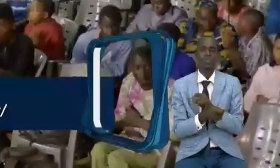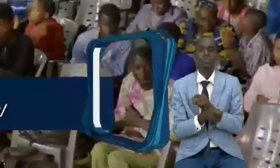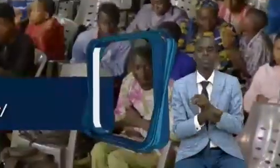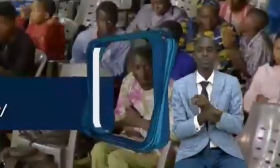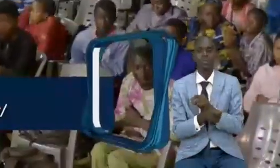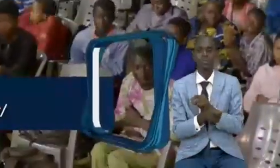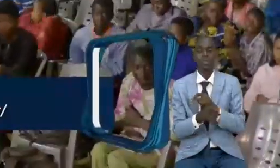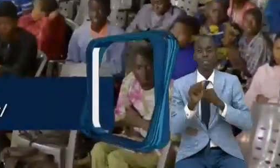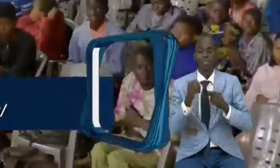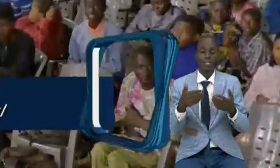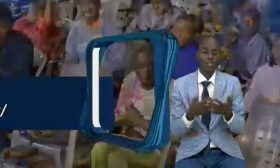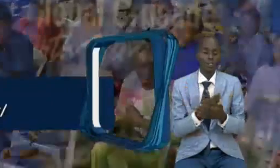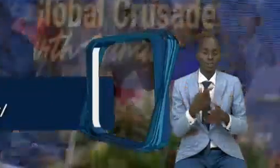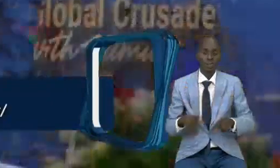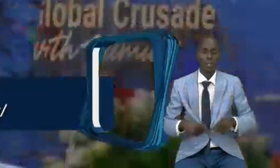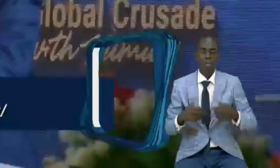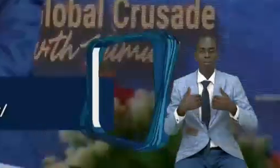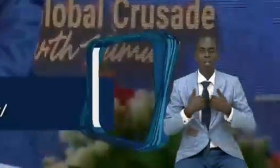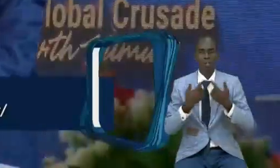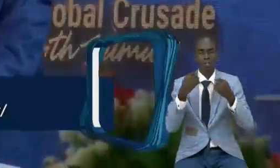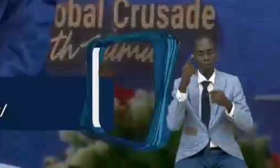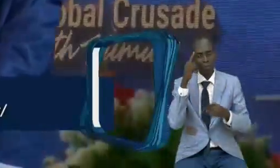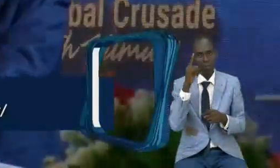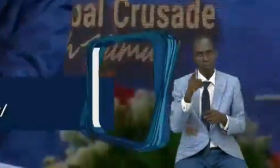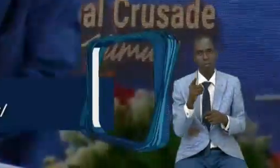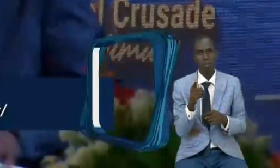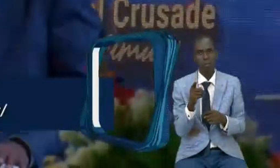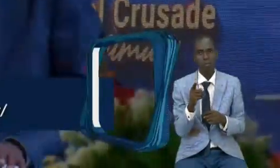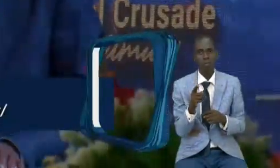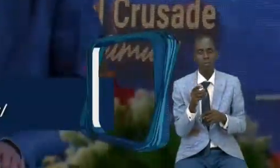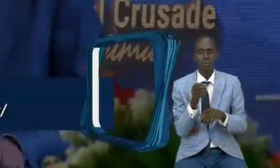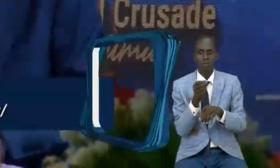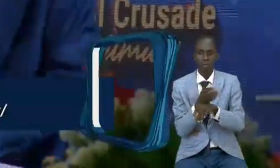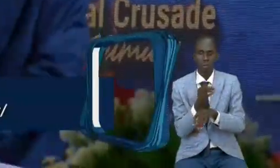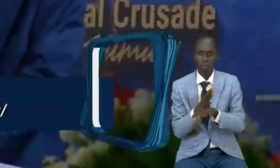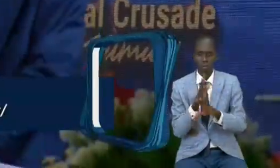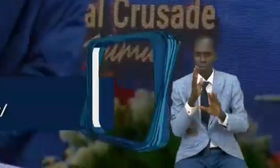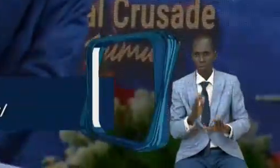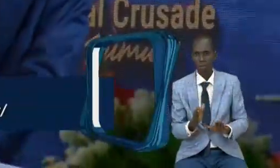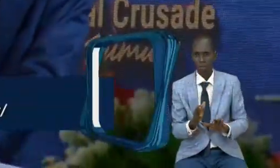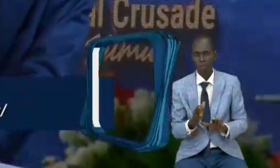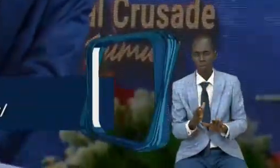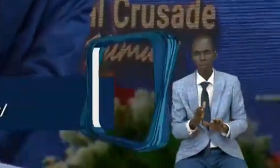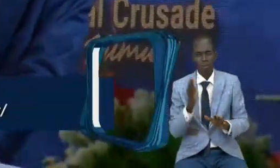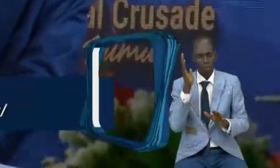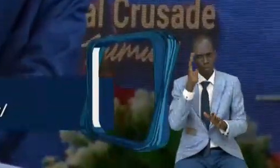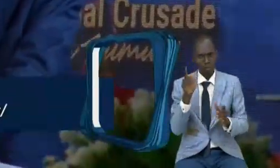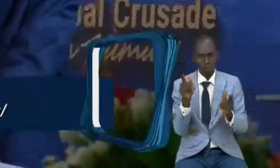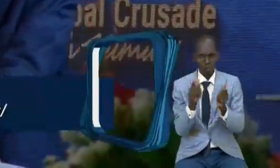changed. A new life has come. Counselors, please move very fast.